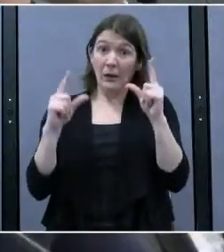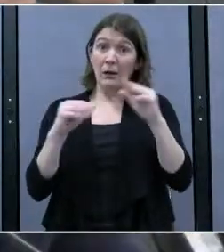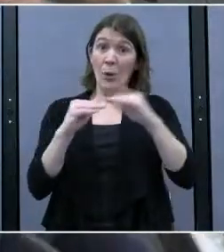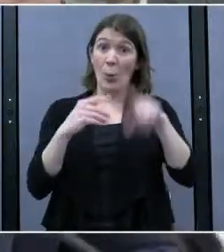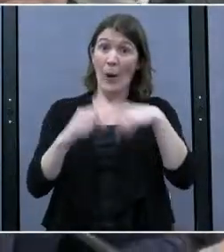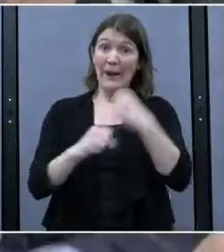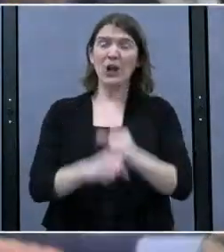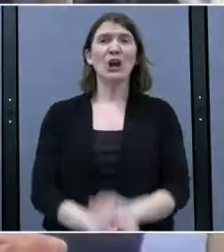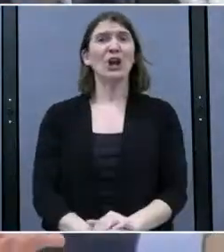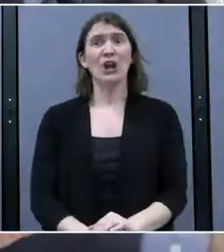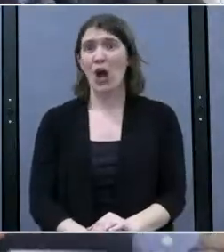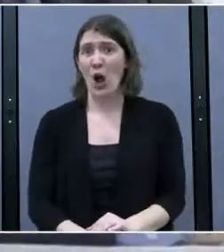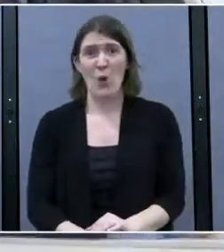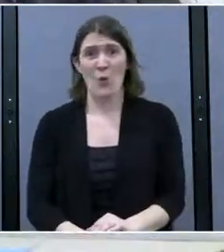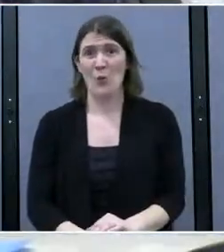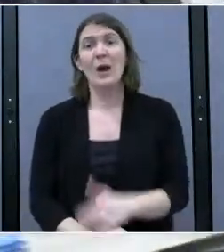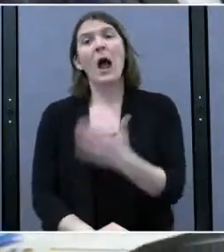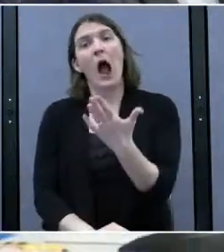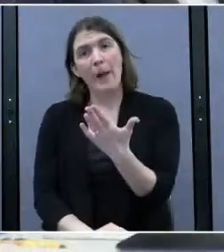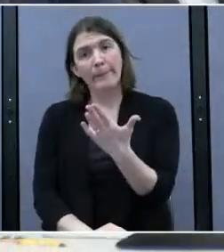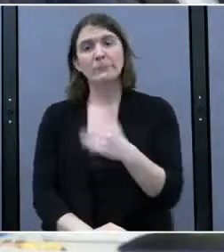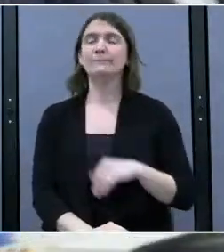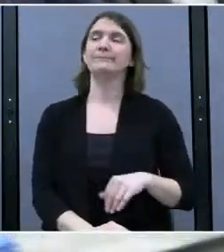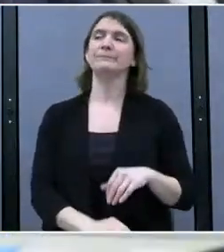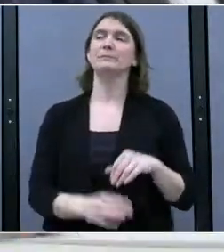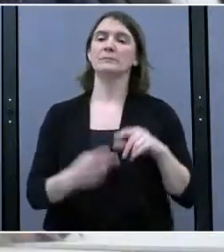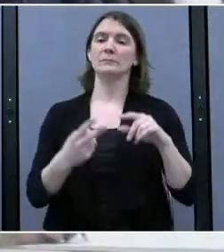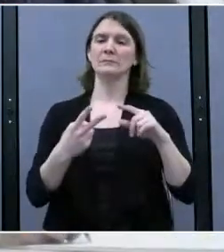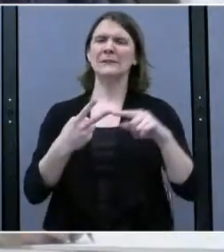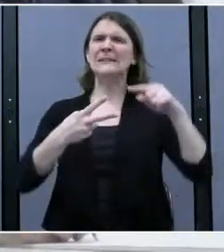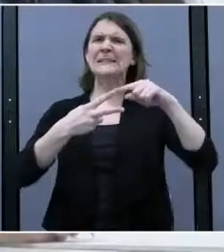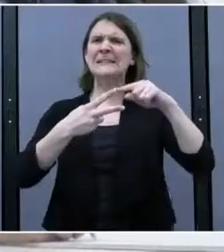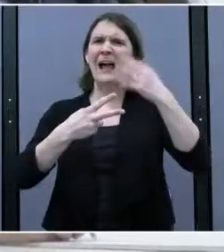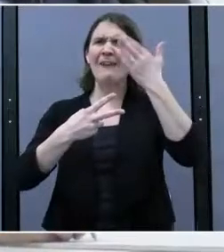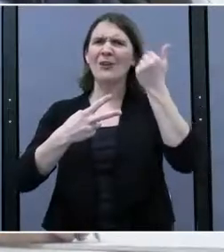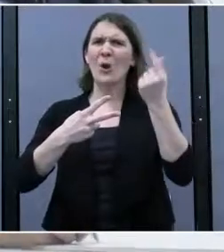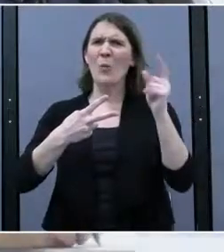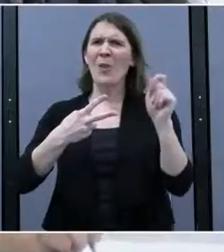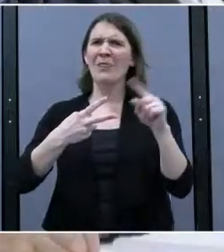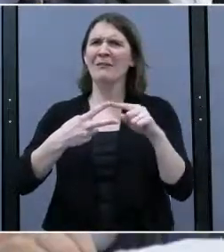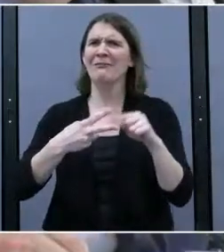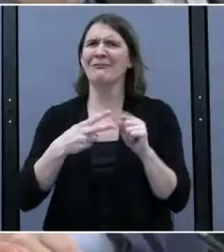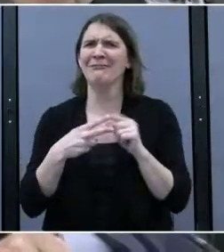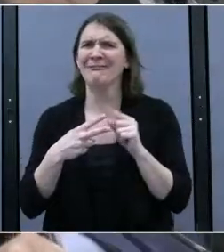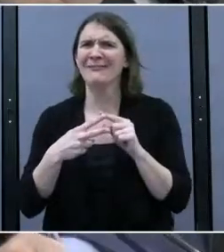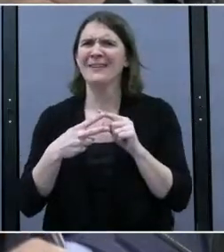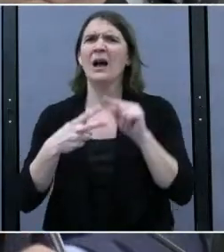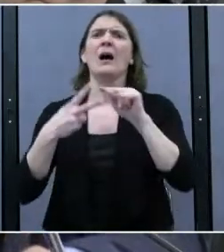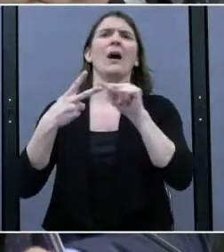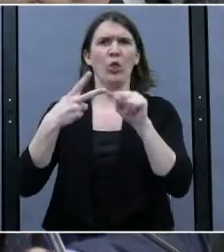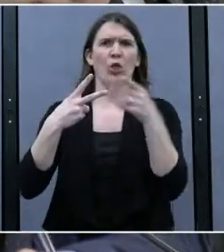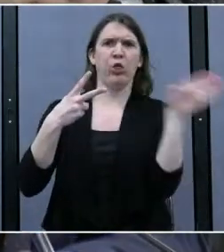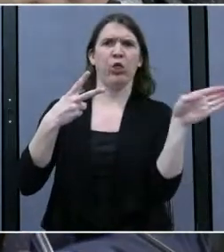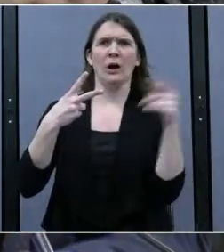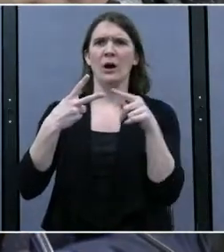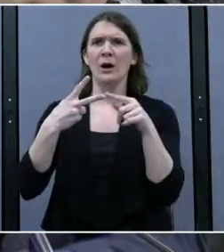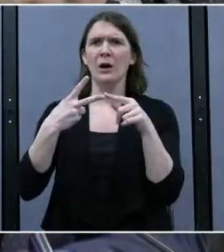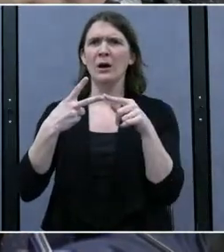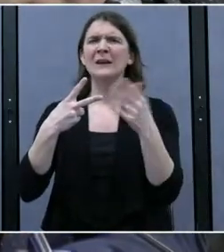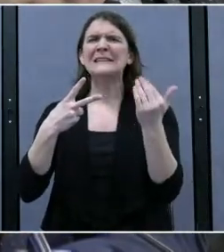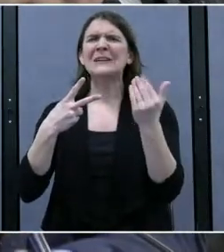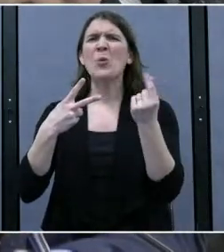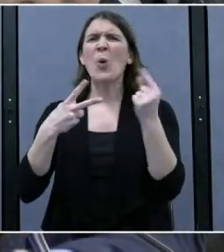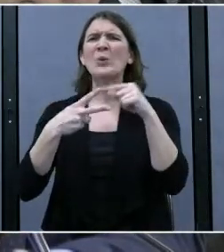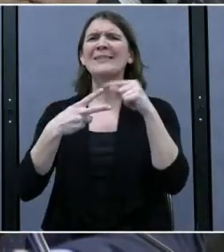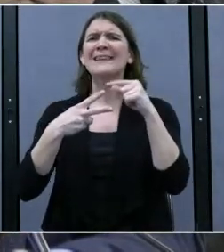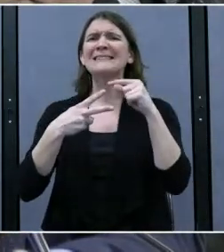year, no, I don't think so. I forgot what your first question was because I got so sidetracked by that. Spoon, give me a